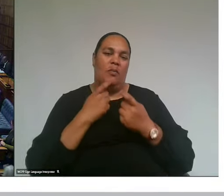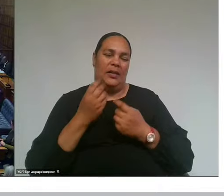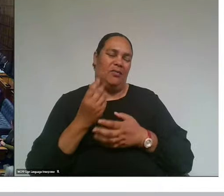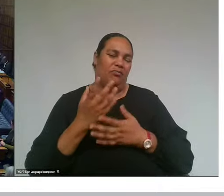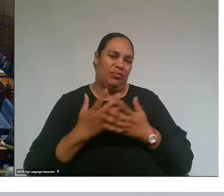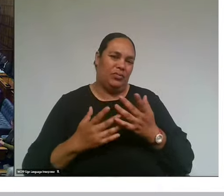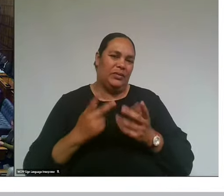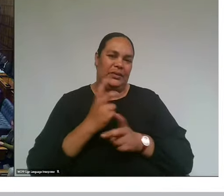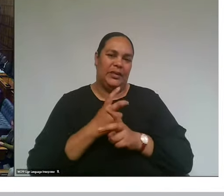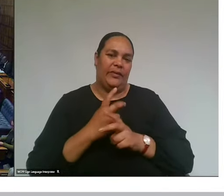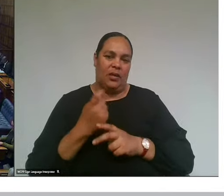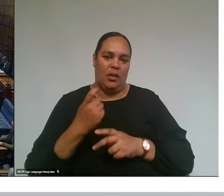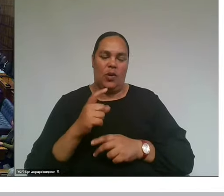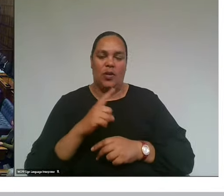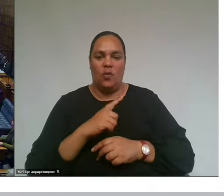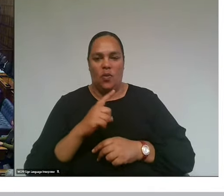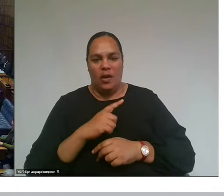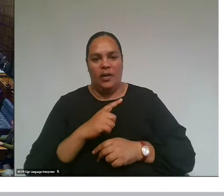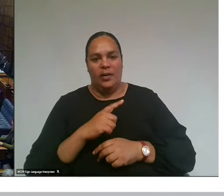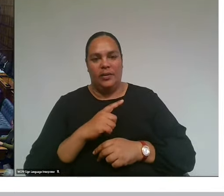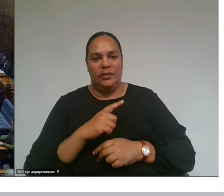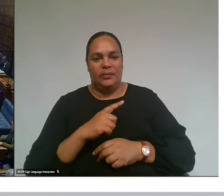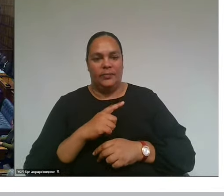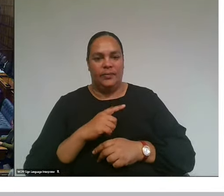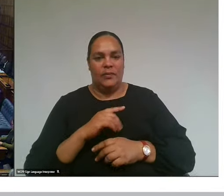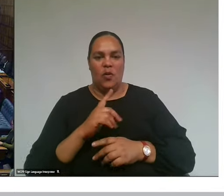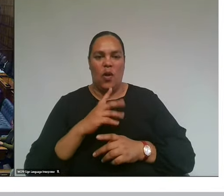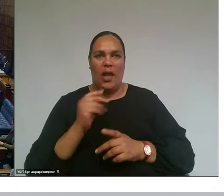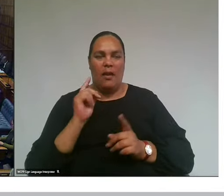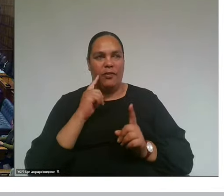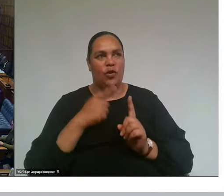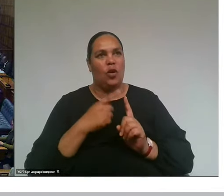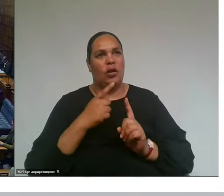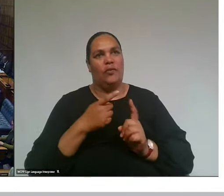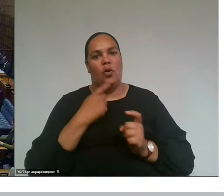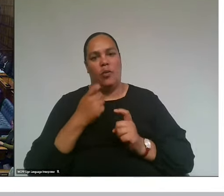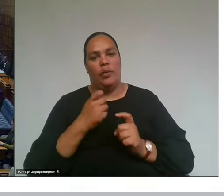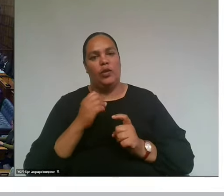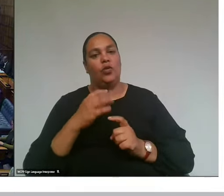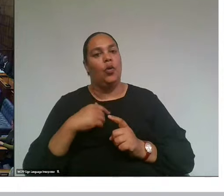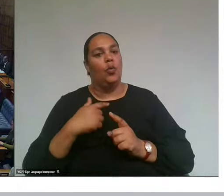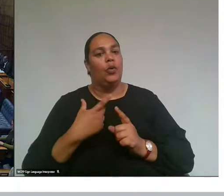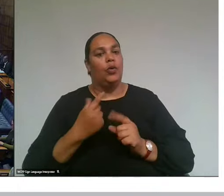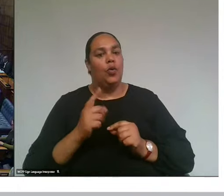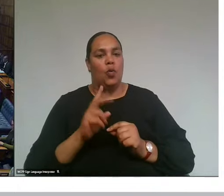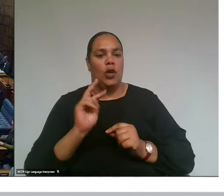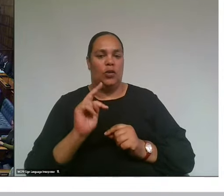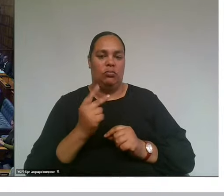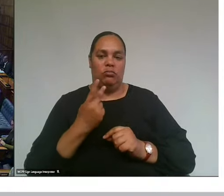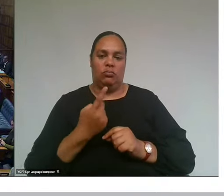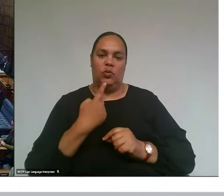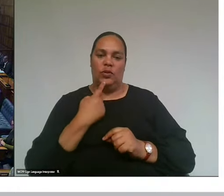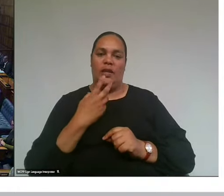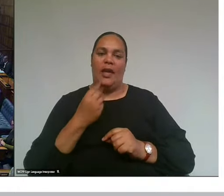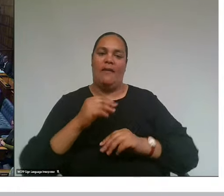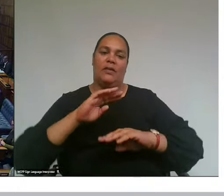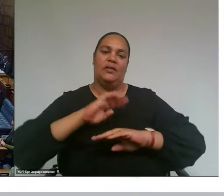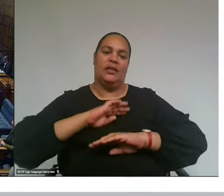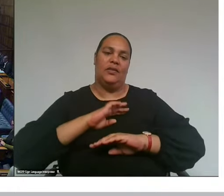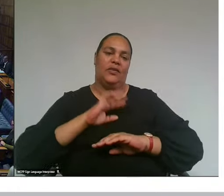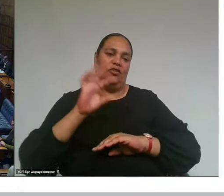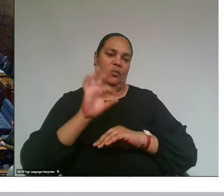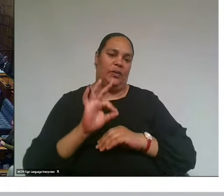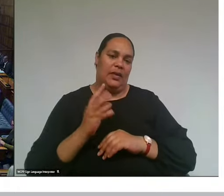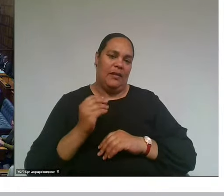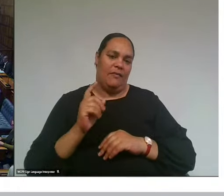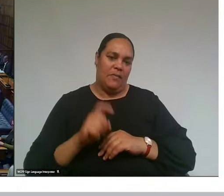a difficult one because you know I to have a target for complaints so what we did was we turned it around and said let's have a satisfaction rate